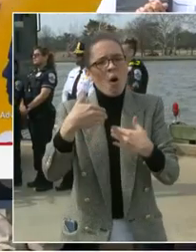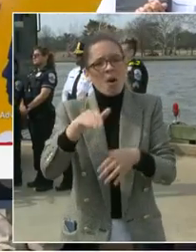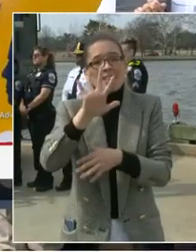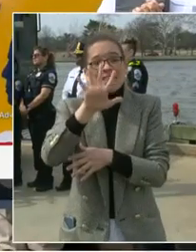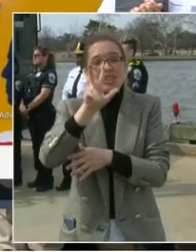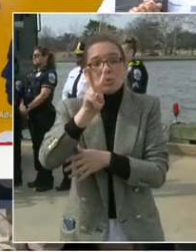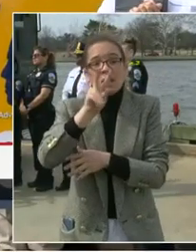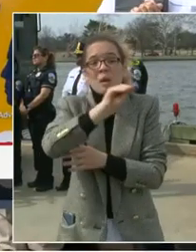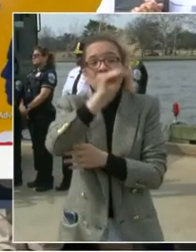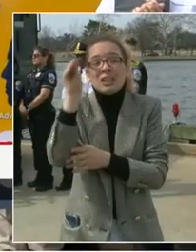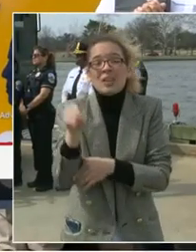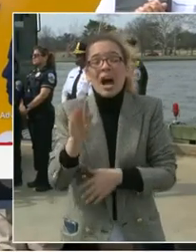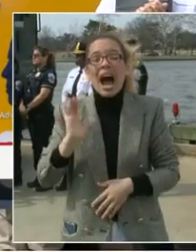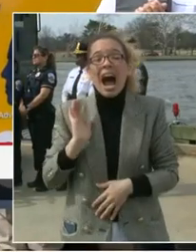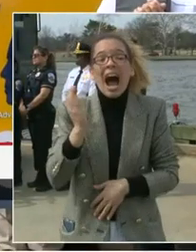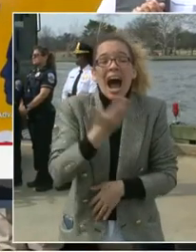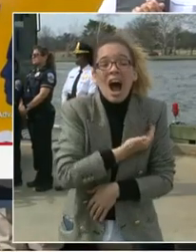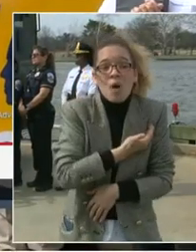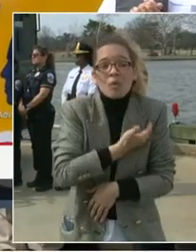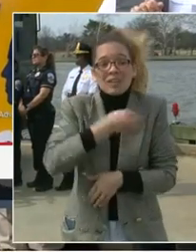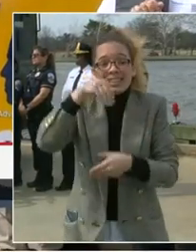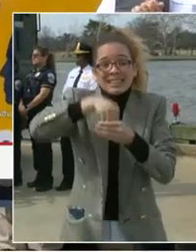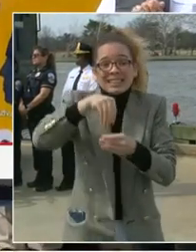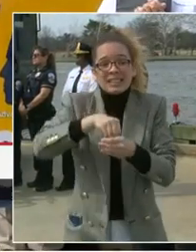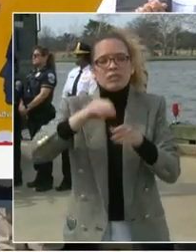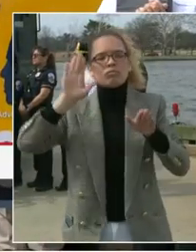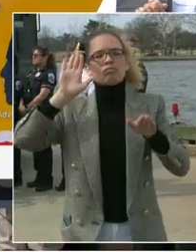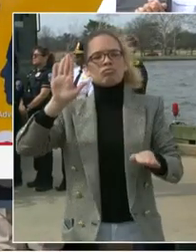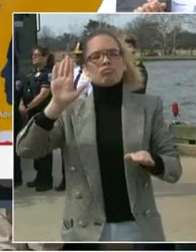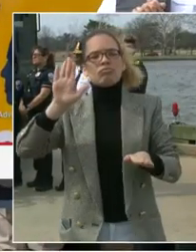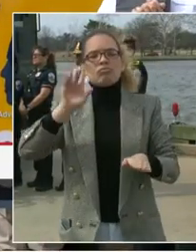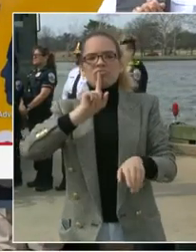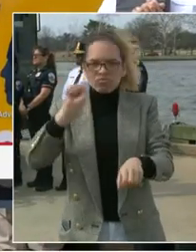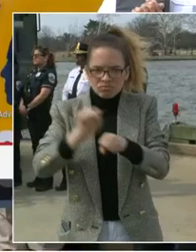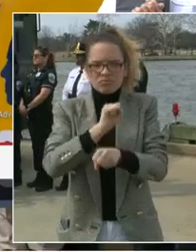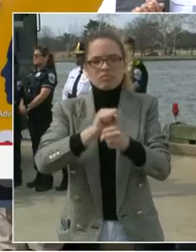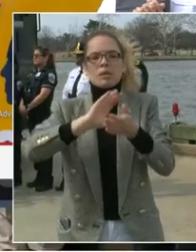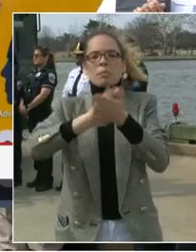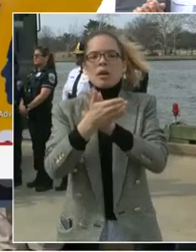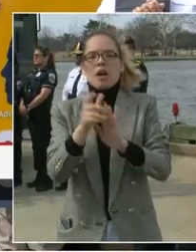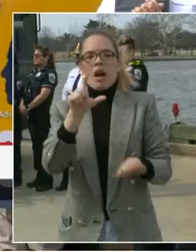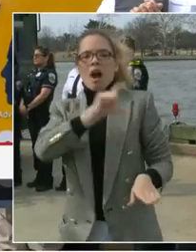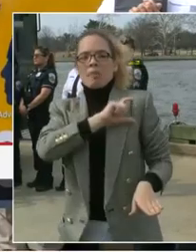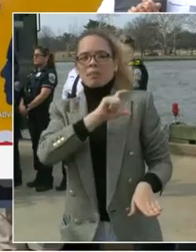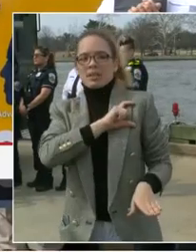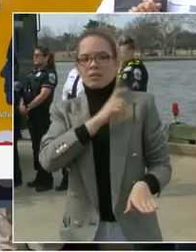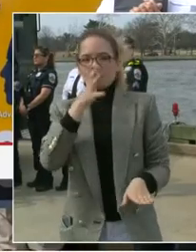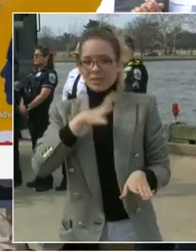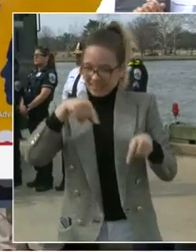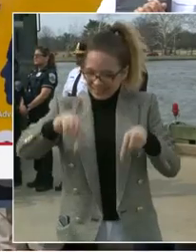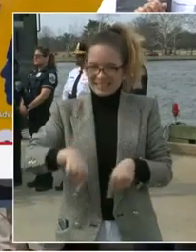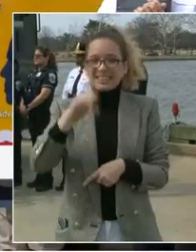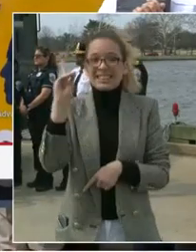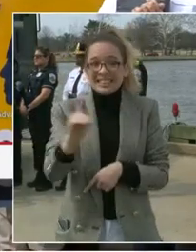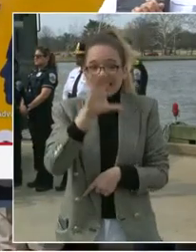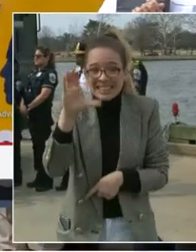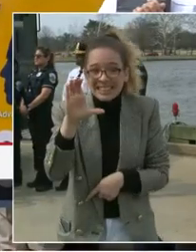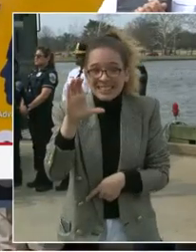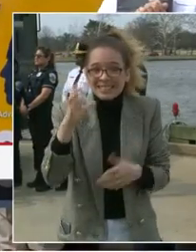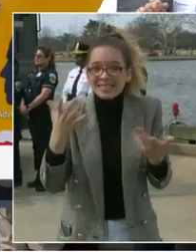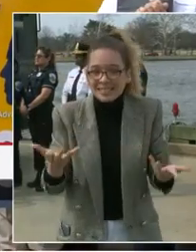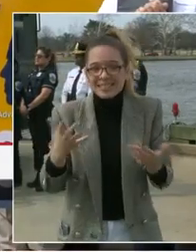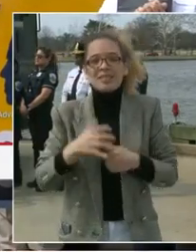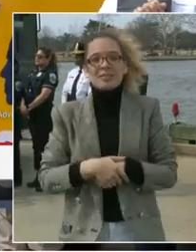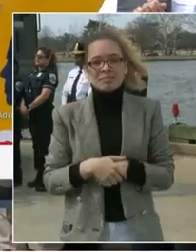52% of our recruit class were all DC natives. So in terms of representation, we